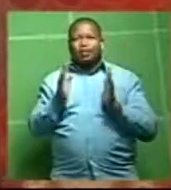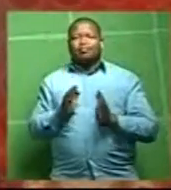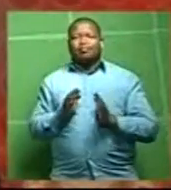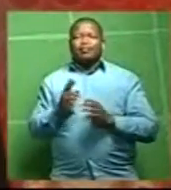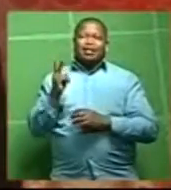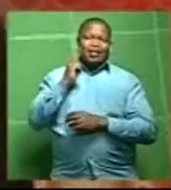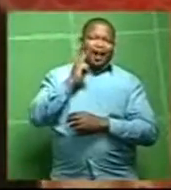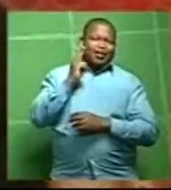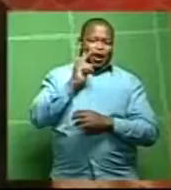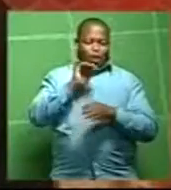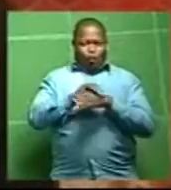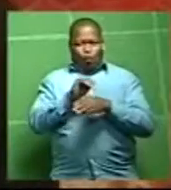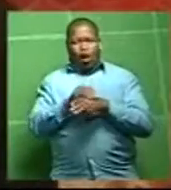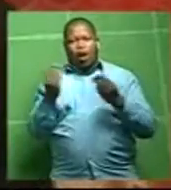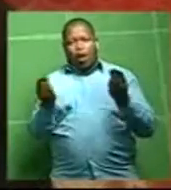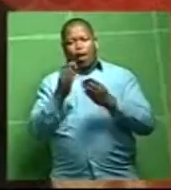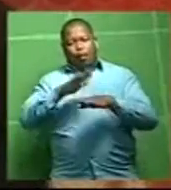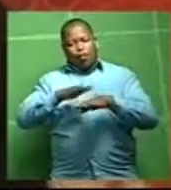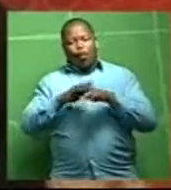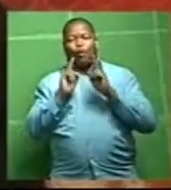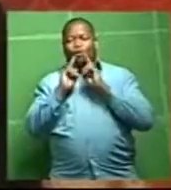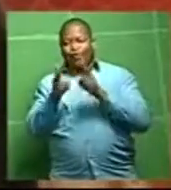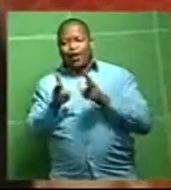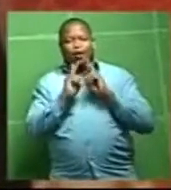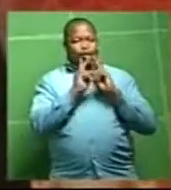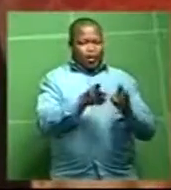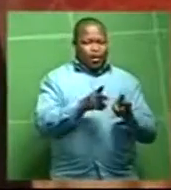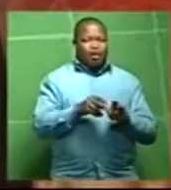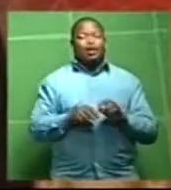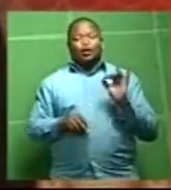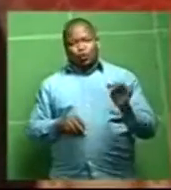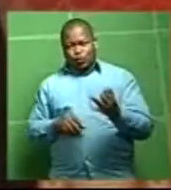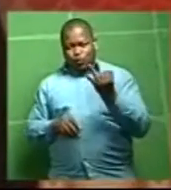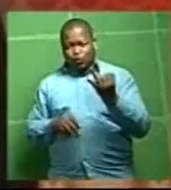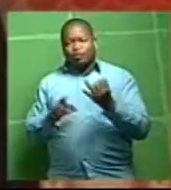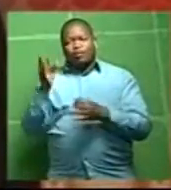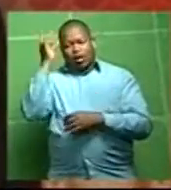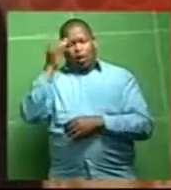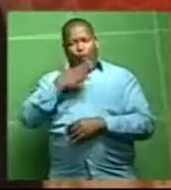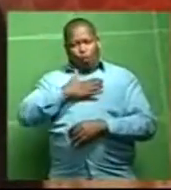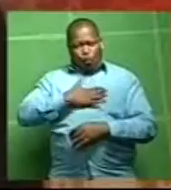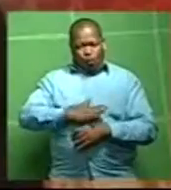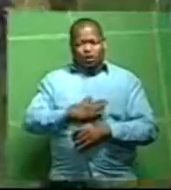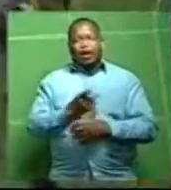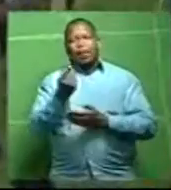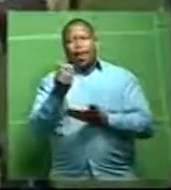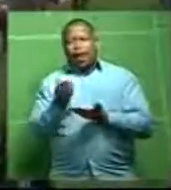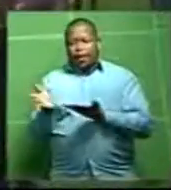But also To raise funds To support worthy charities